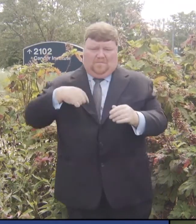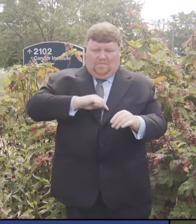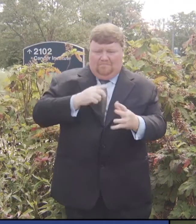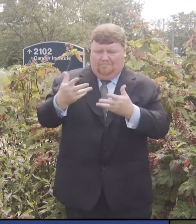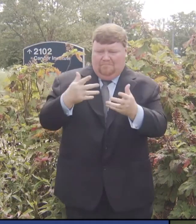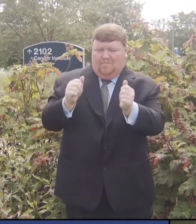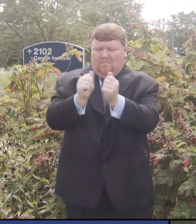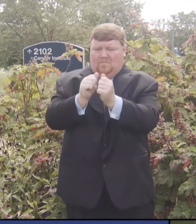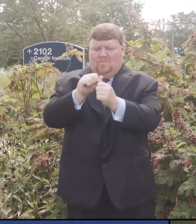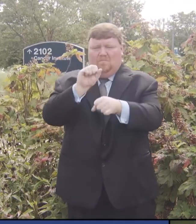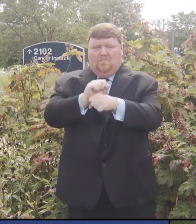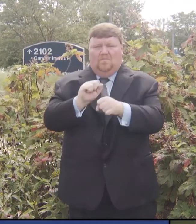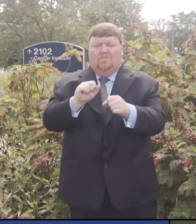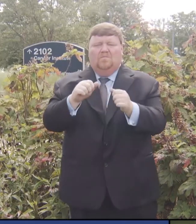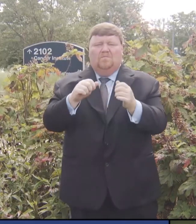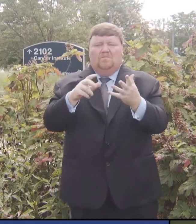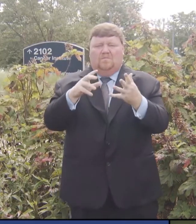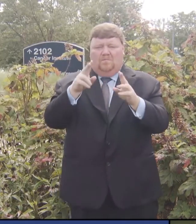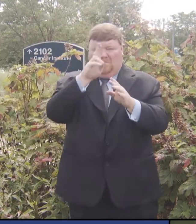of this data.